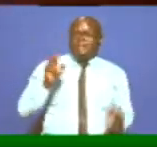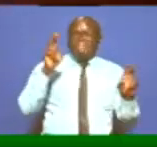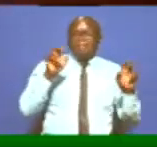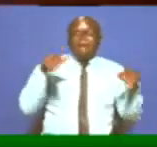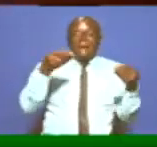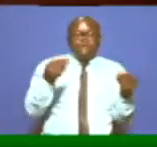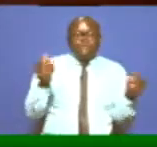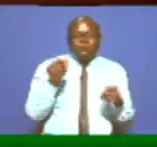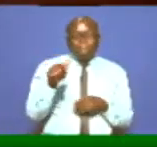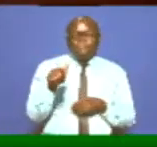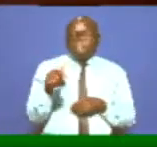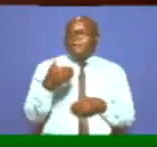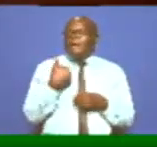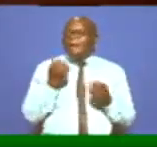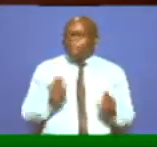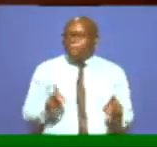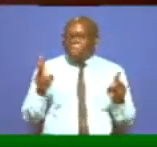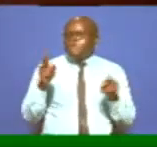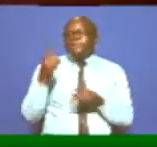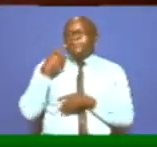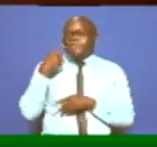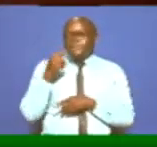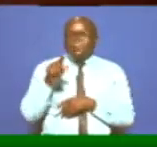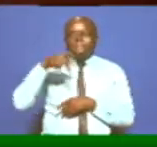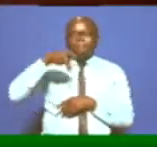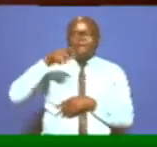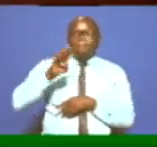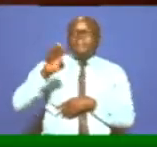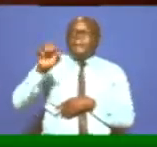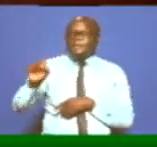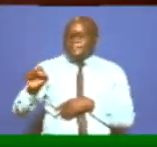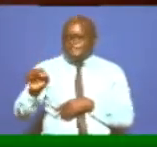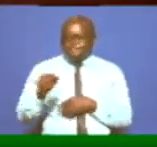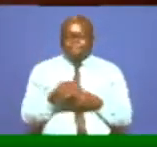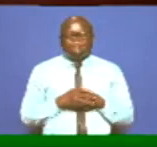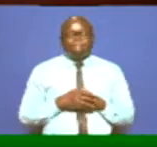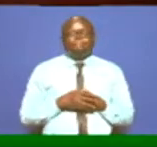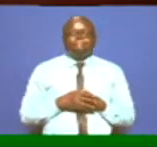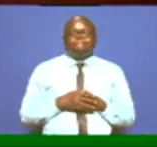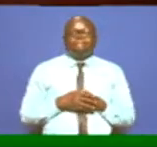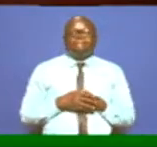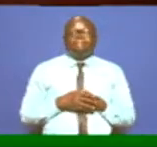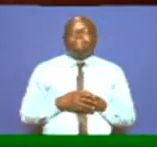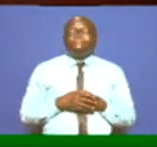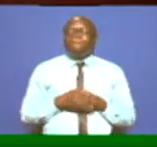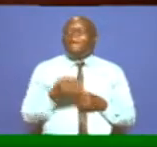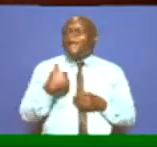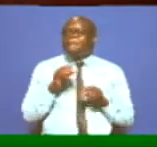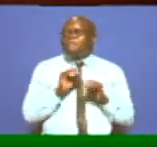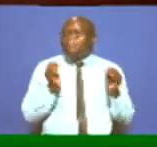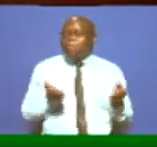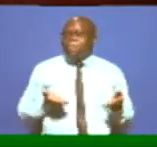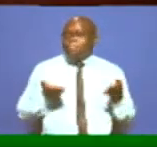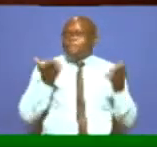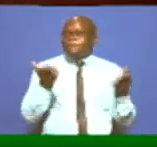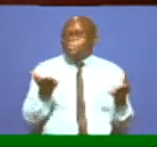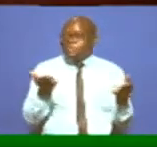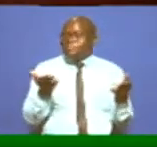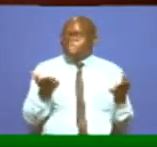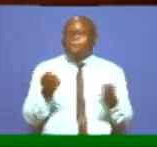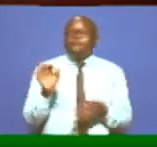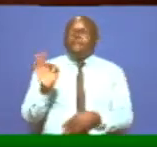Mr. Speaker, I had an opportunity to have looked at the BPS. Unfortunately, Mr. Speaker, there was no provision for the